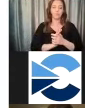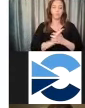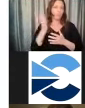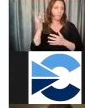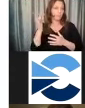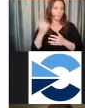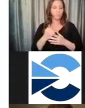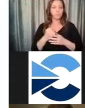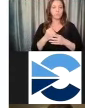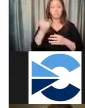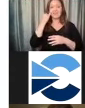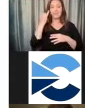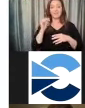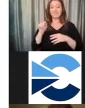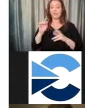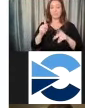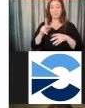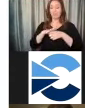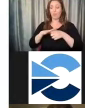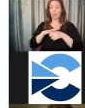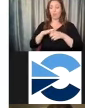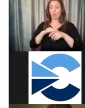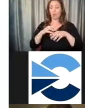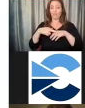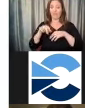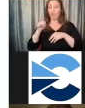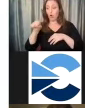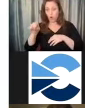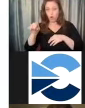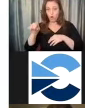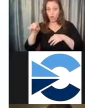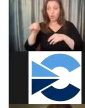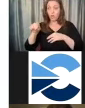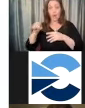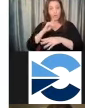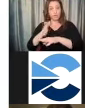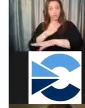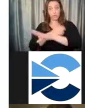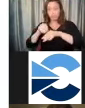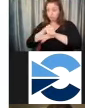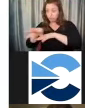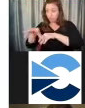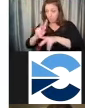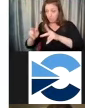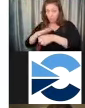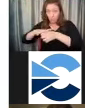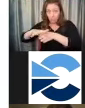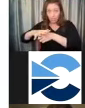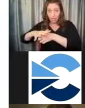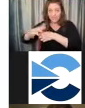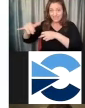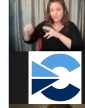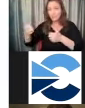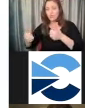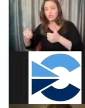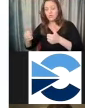you know when you're referring to someone who's local, if that's a program that's actually making change in people's lives. And I'm really inspired by